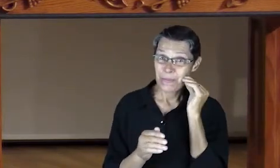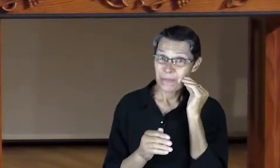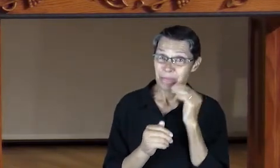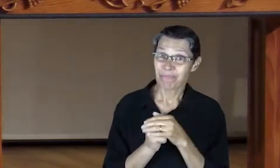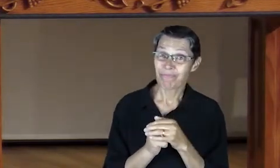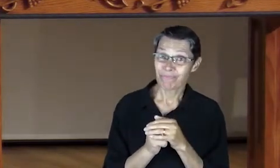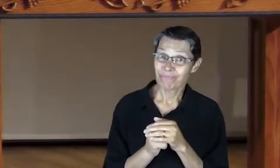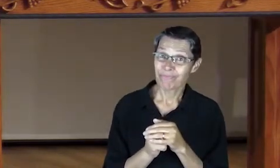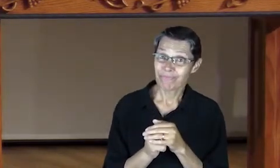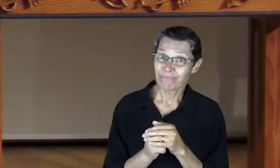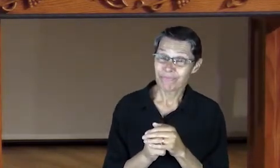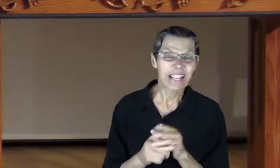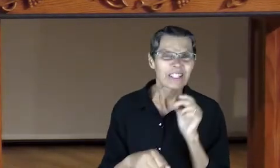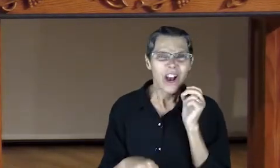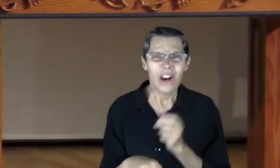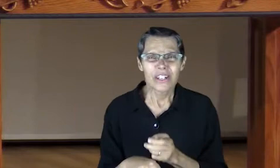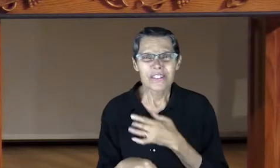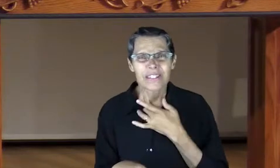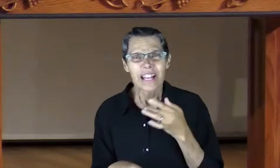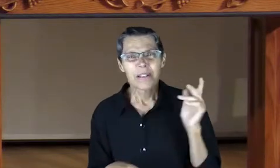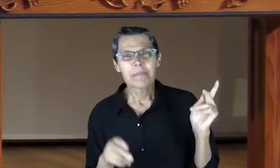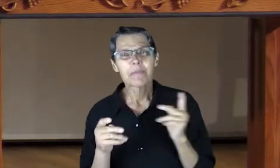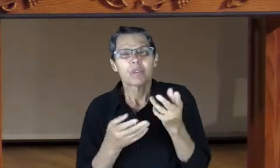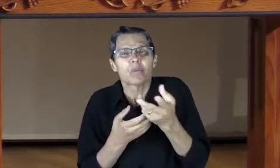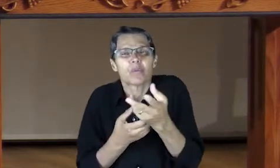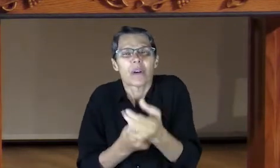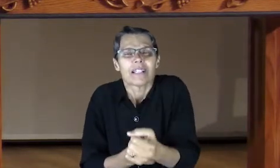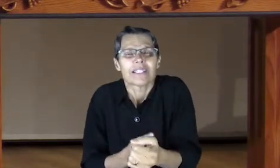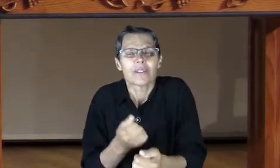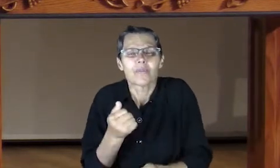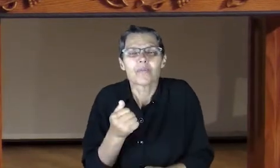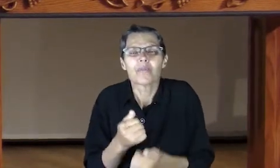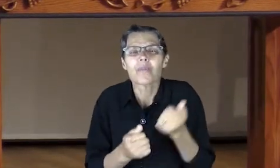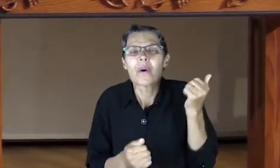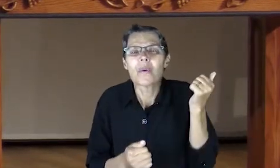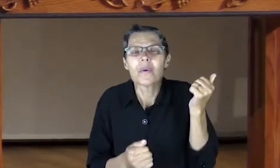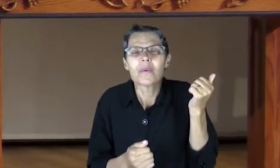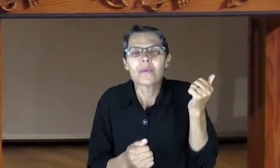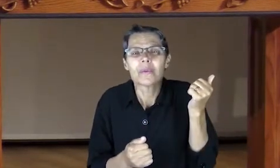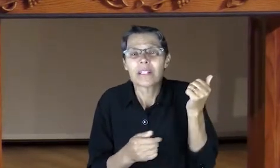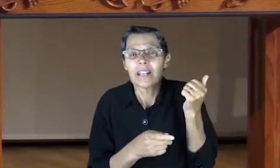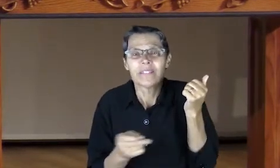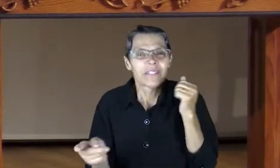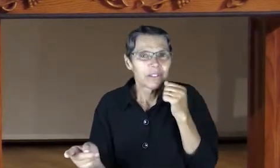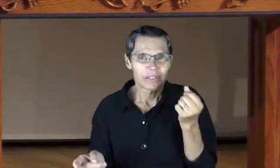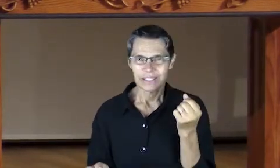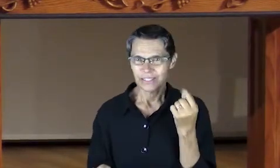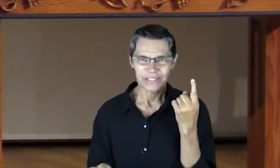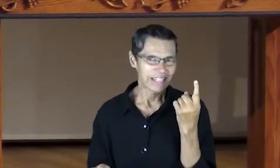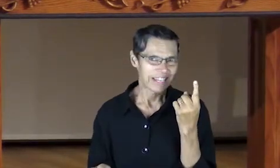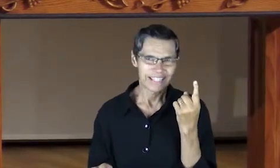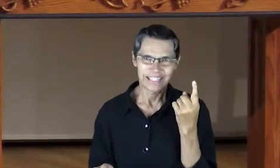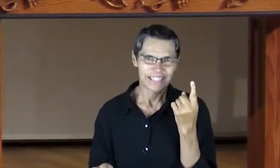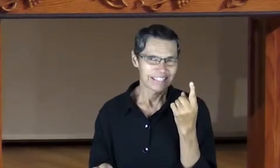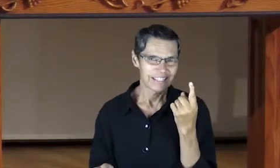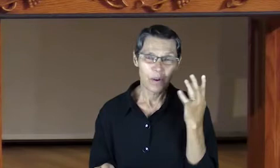It's hard not to feel like the people that you think that you can rely on the most, that you trust the most, it's hard for them not to understand why it is that